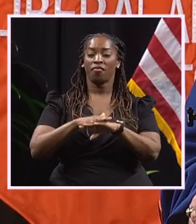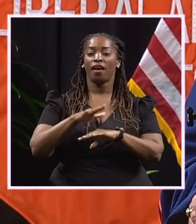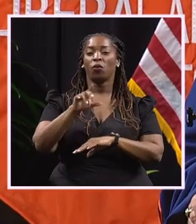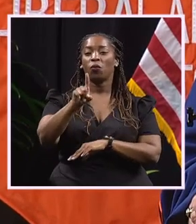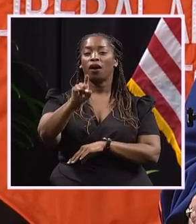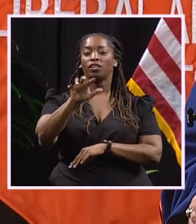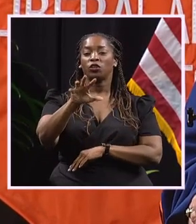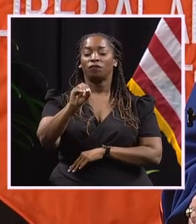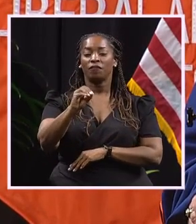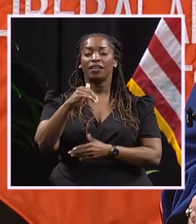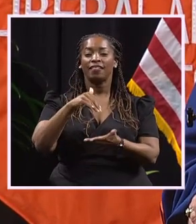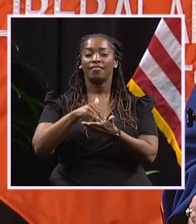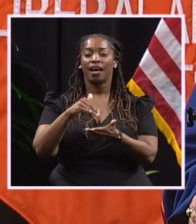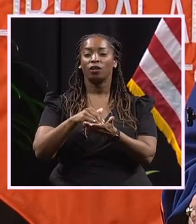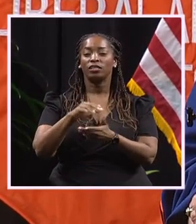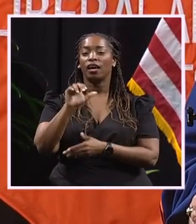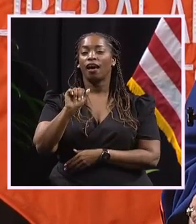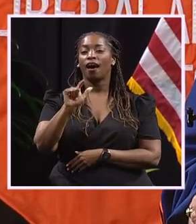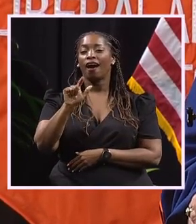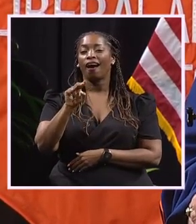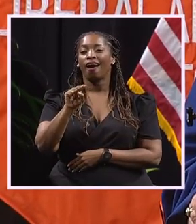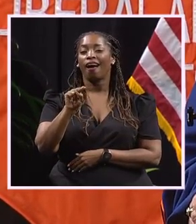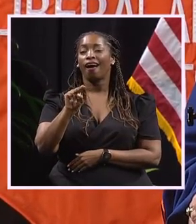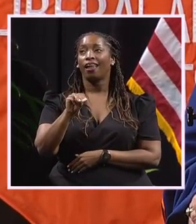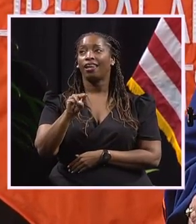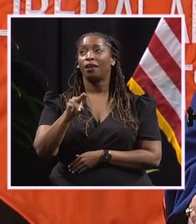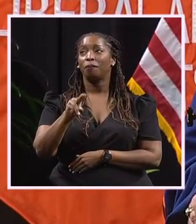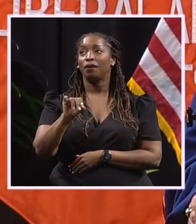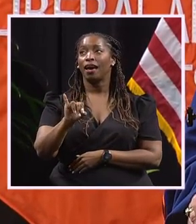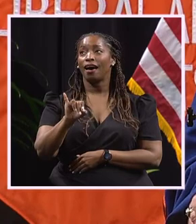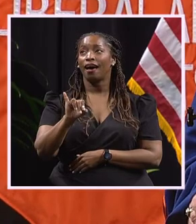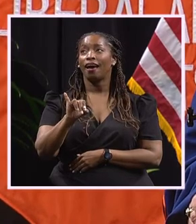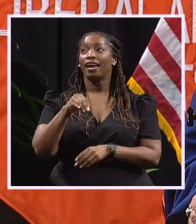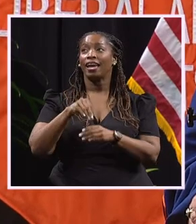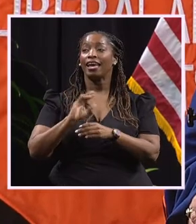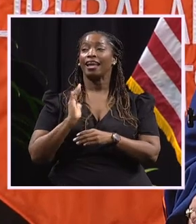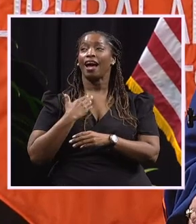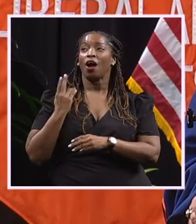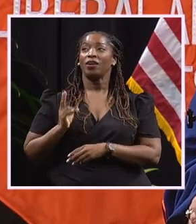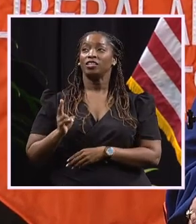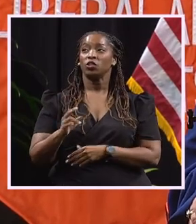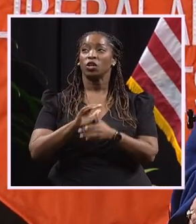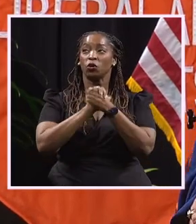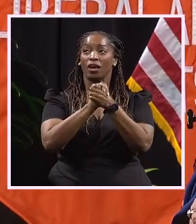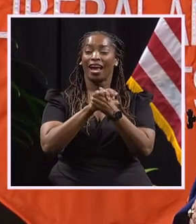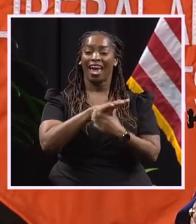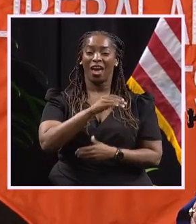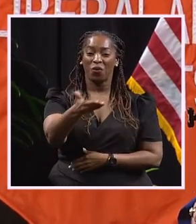150,000 alumni of our distinguished university. Congratulations and welcome.